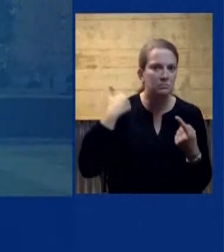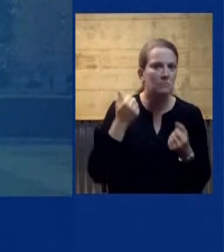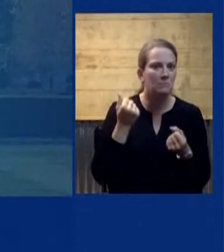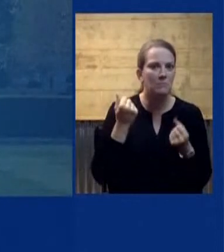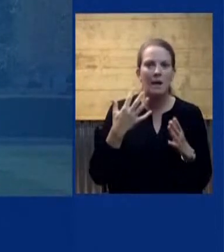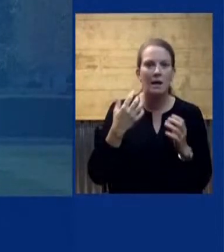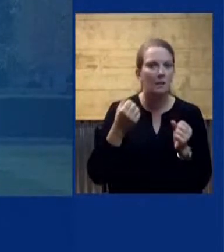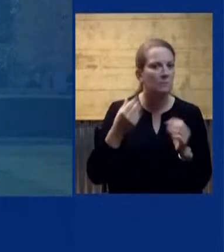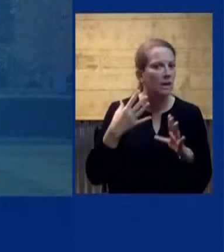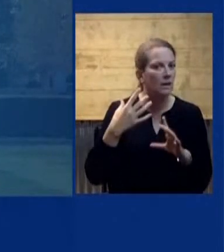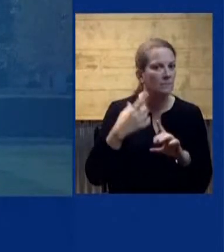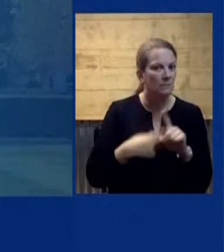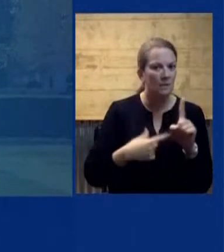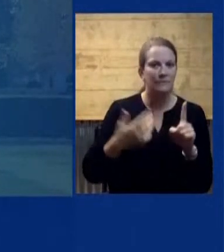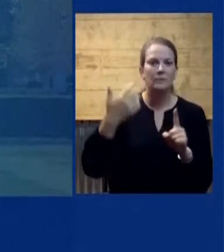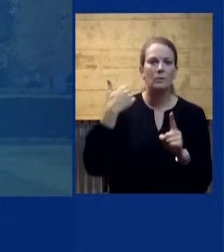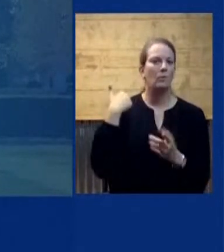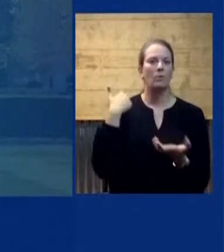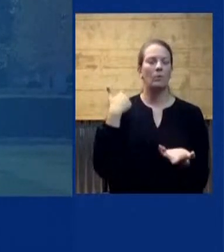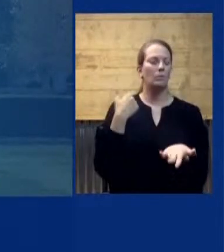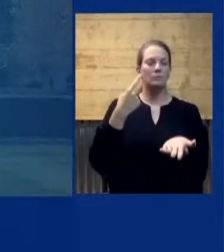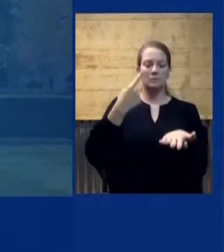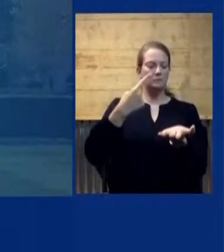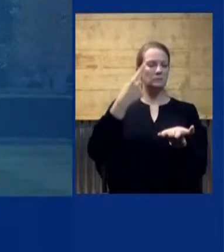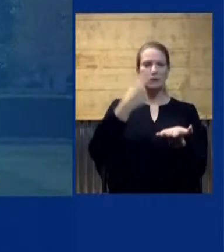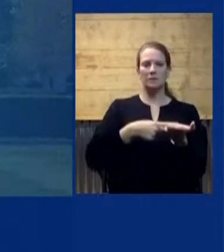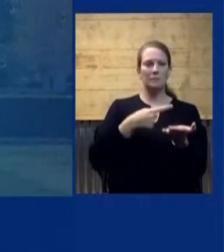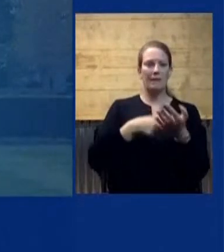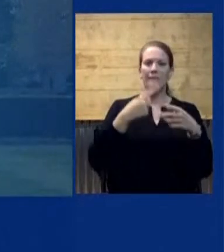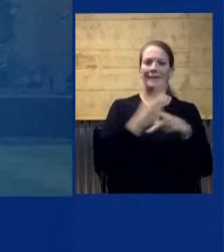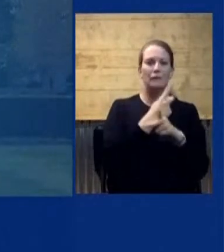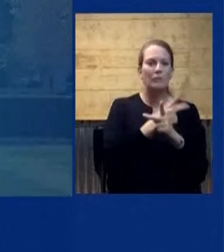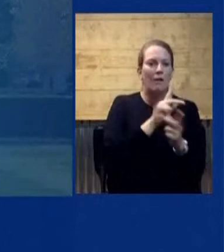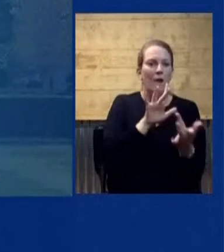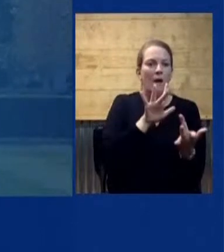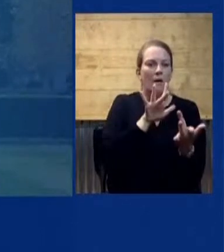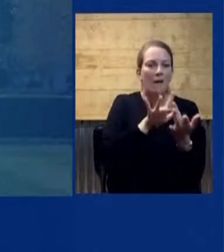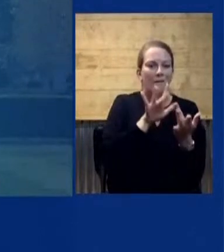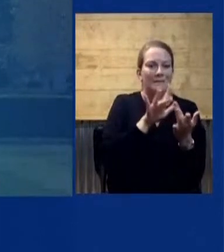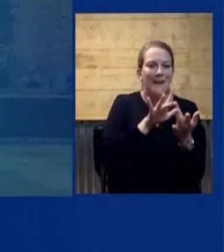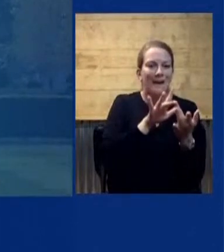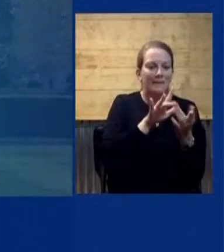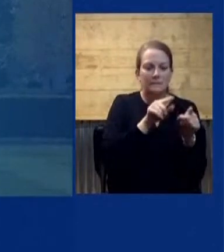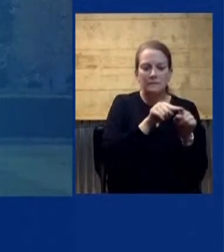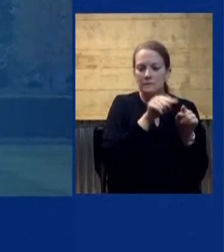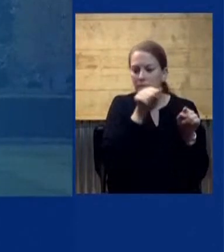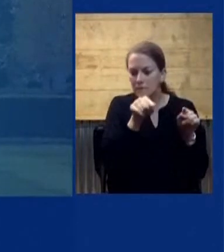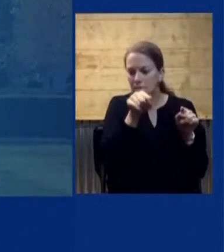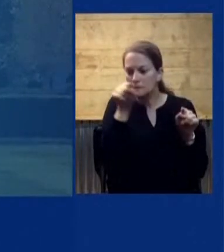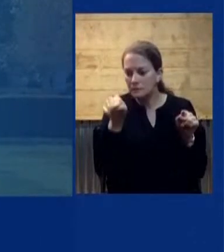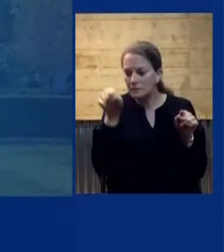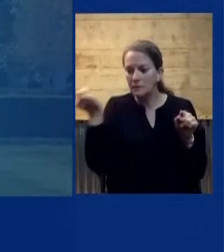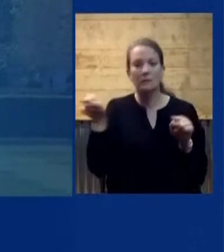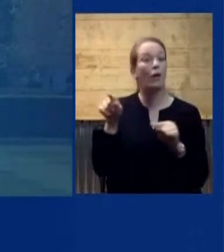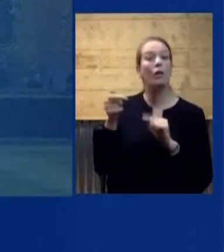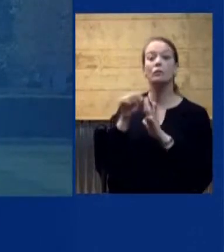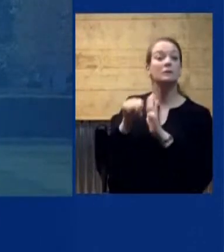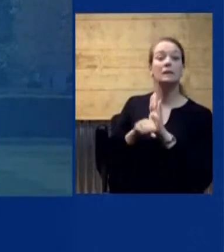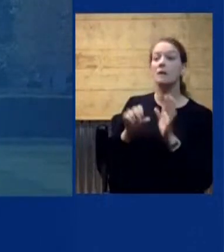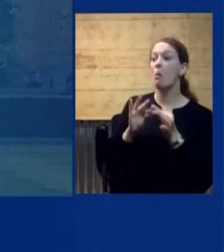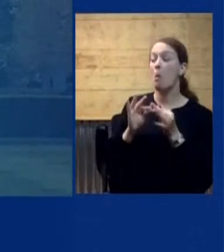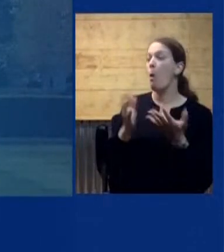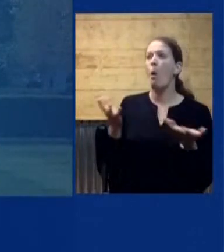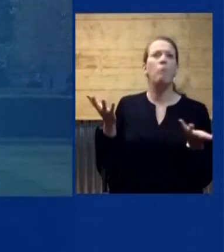ago. We talked about having contact tracing in place, and now the state's saying they don't have contact tracing in place, they can't get it